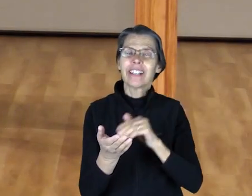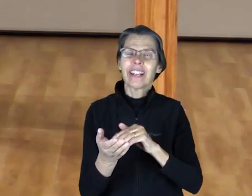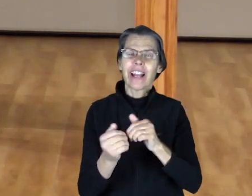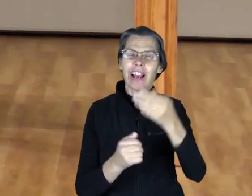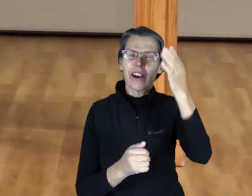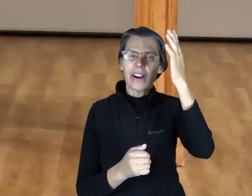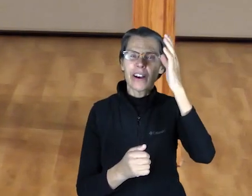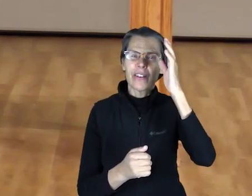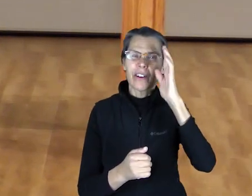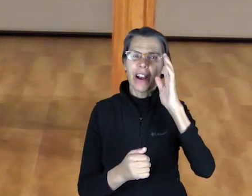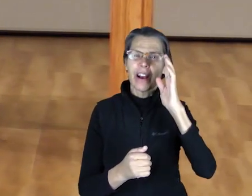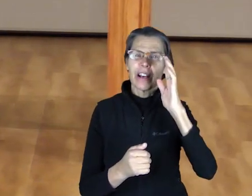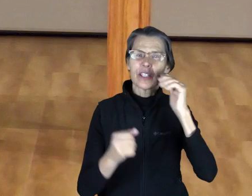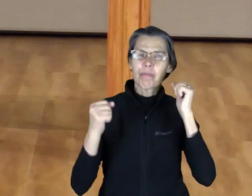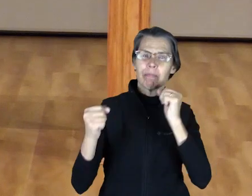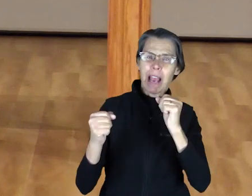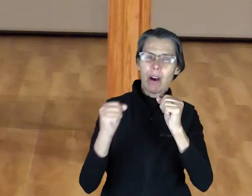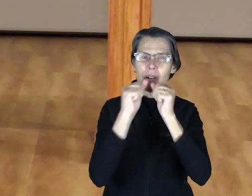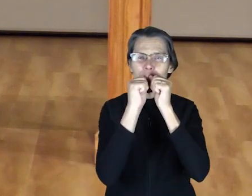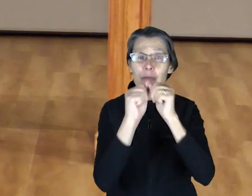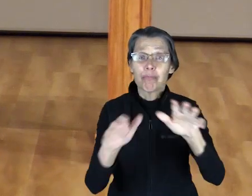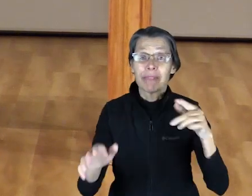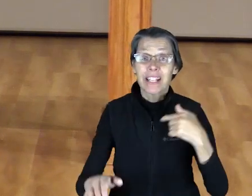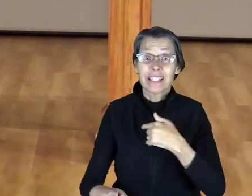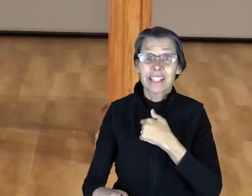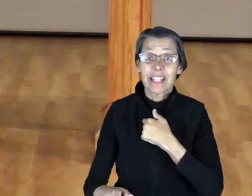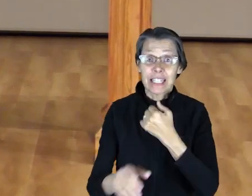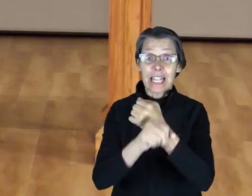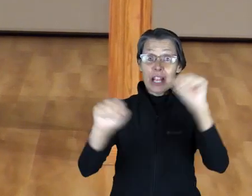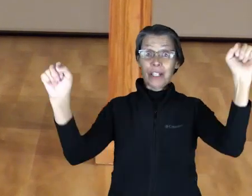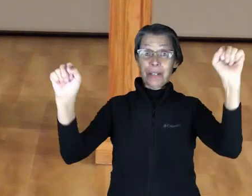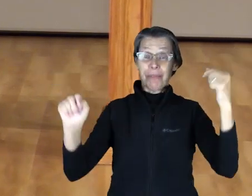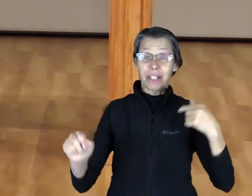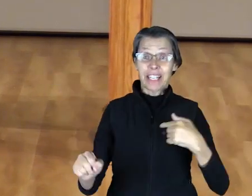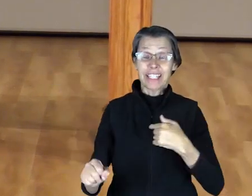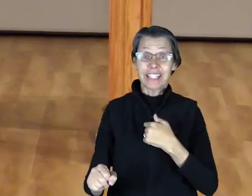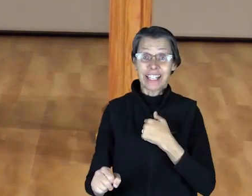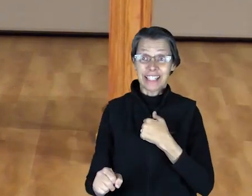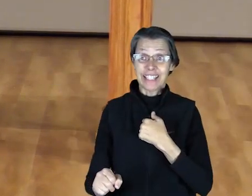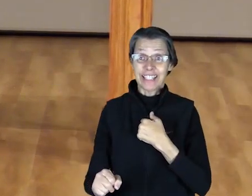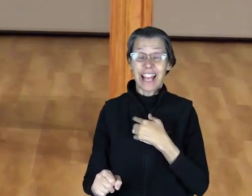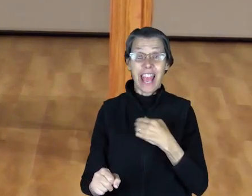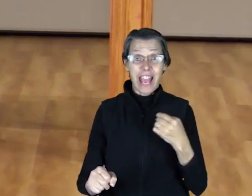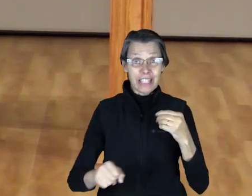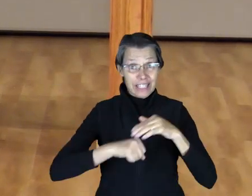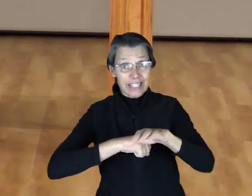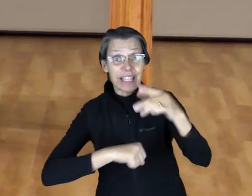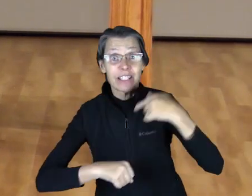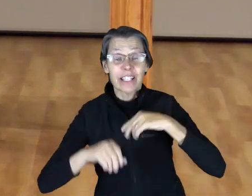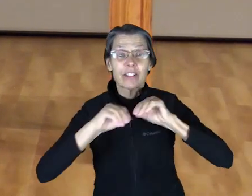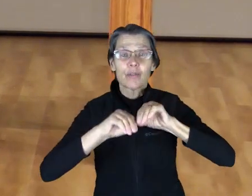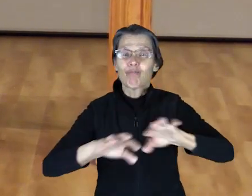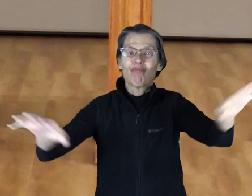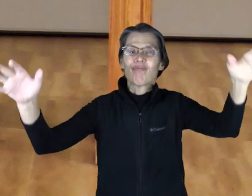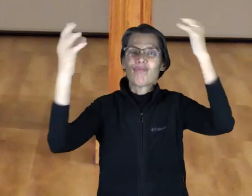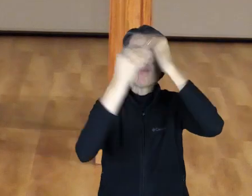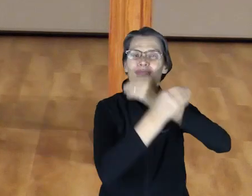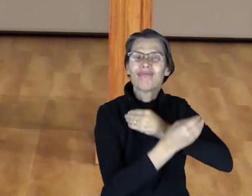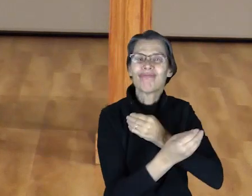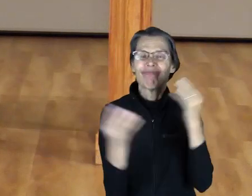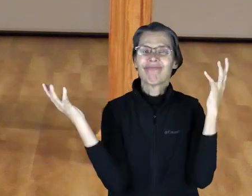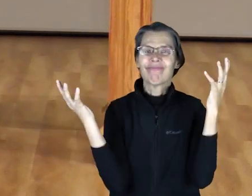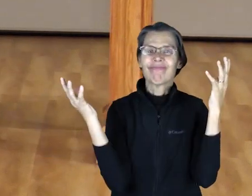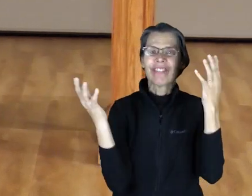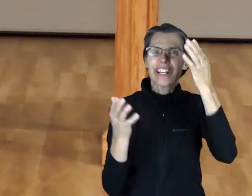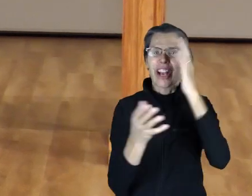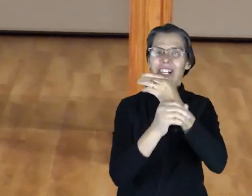how it is that we are then sent forth to offer liberation through God's great good news to all we meet. As we gather this morning,